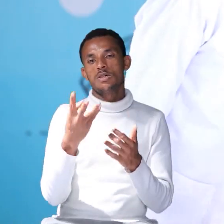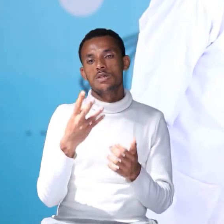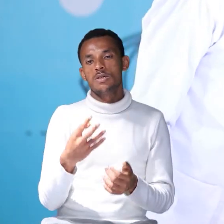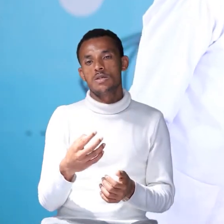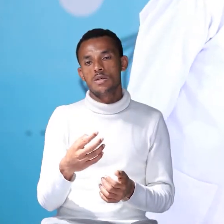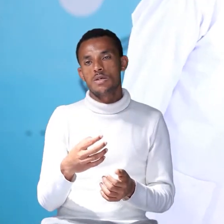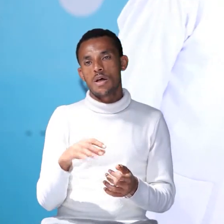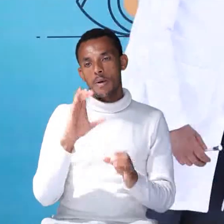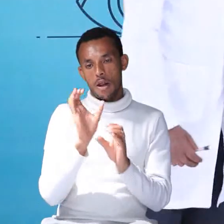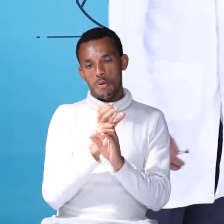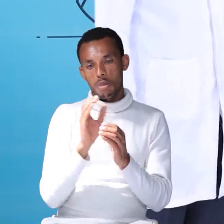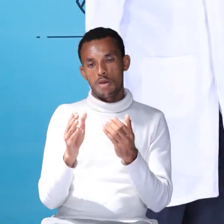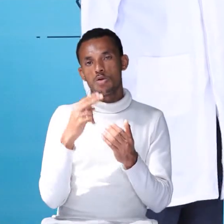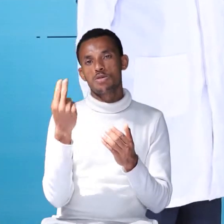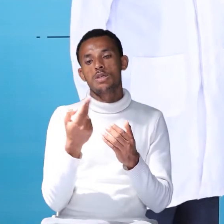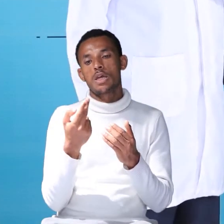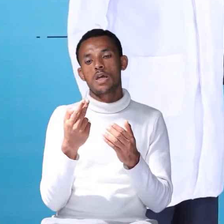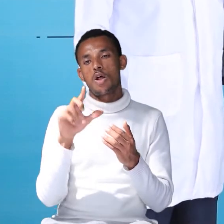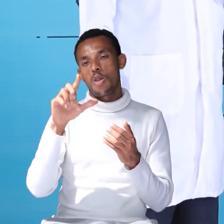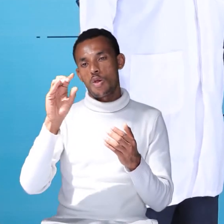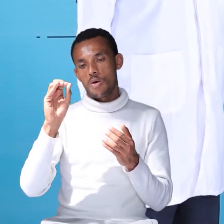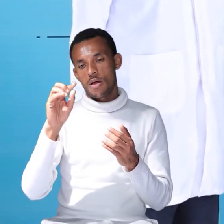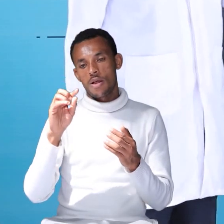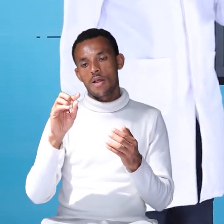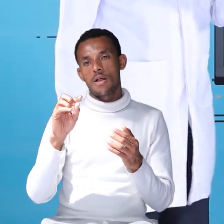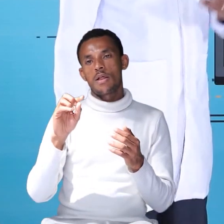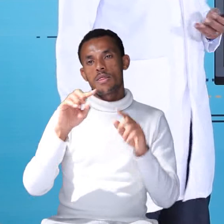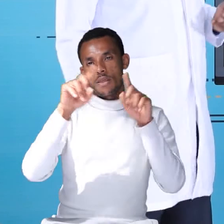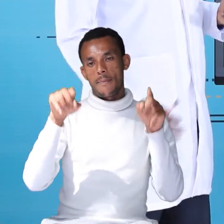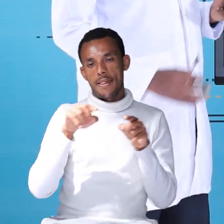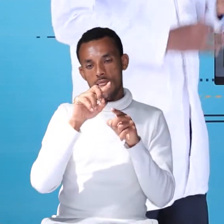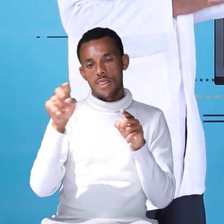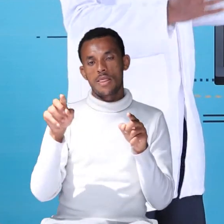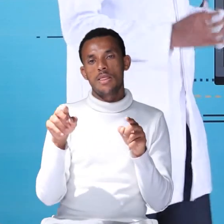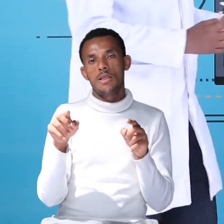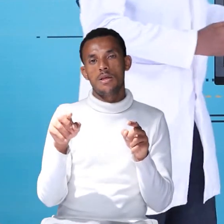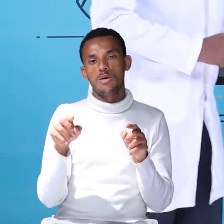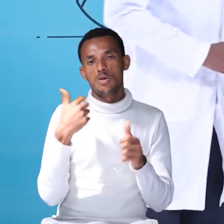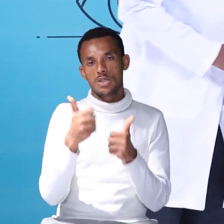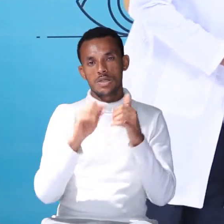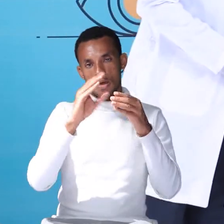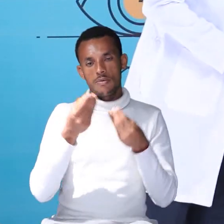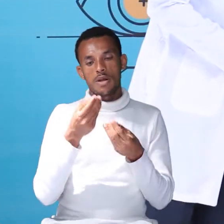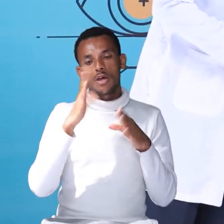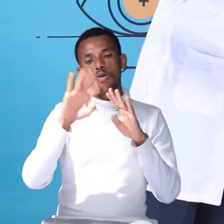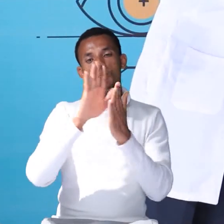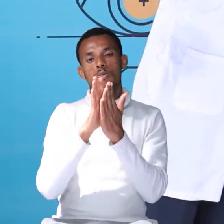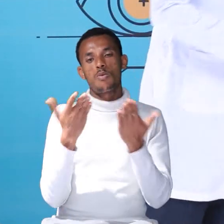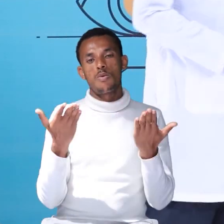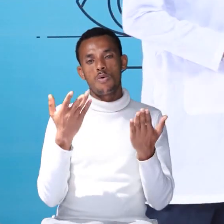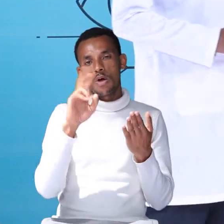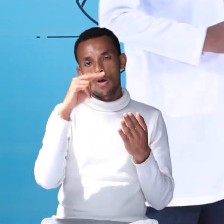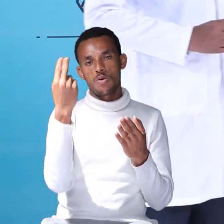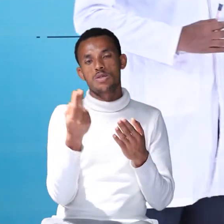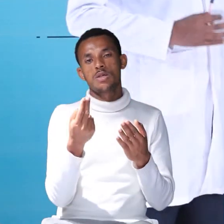What is this value? This value can be calculated using logarithm table. I mean, you have to use that, a table which is given